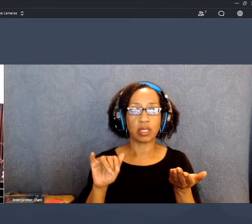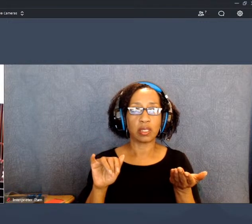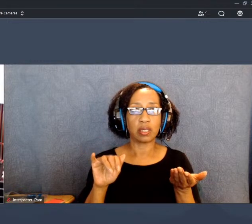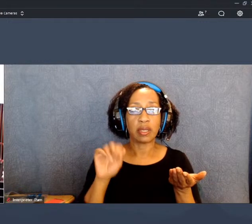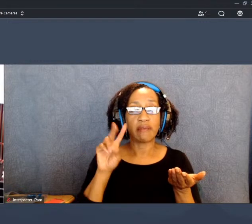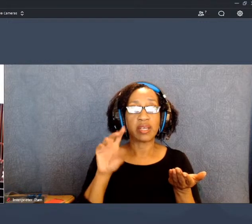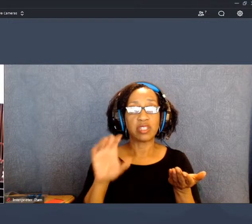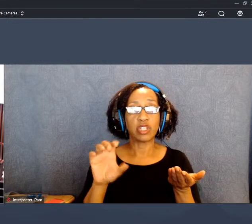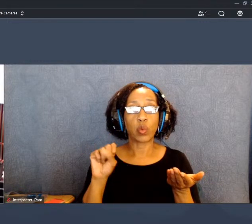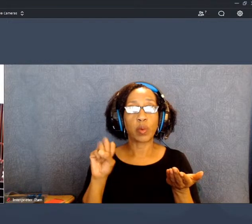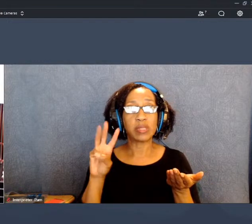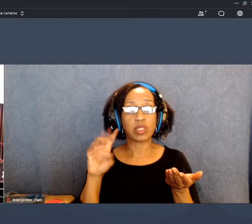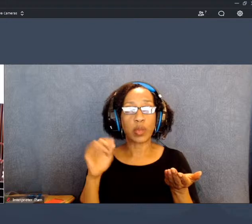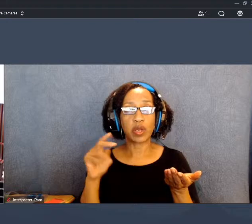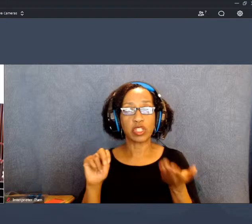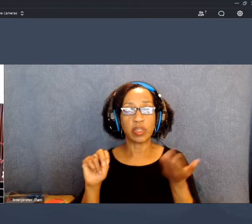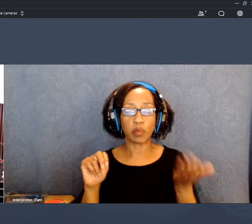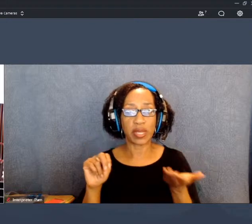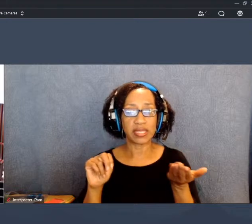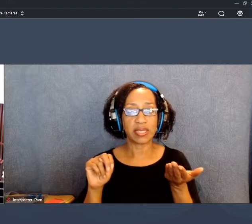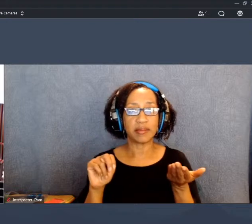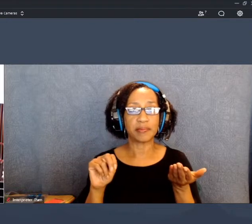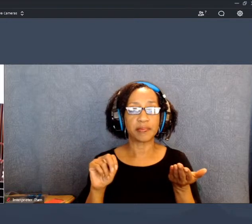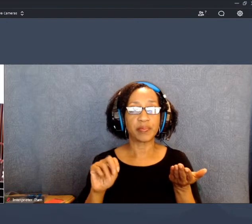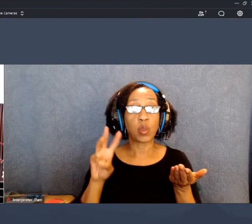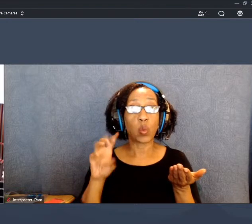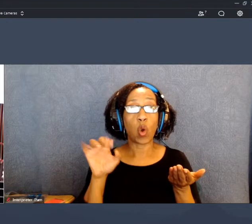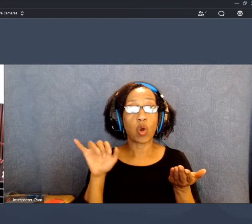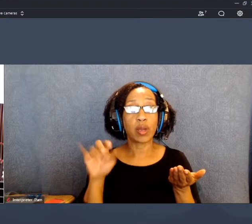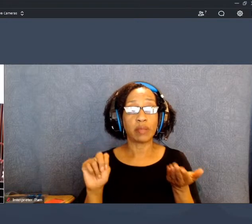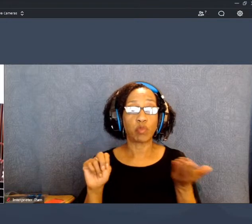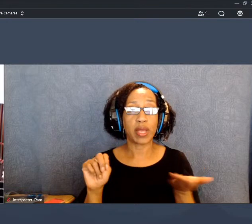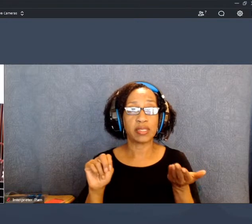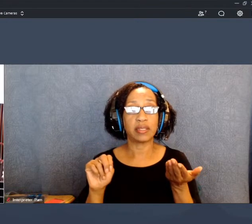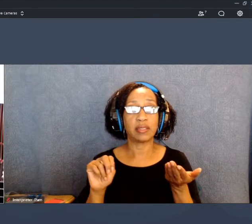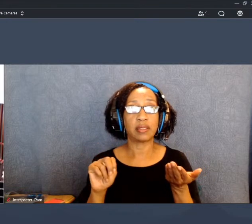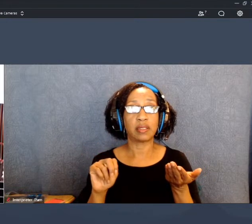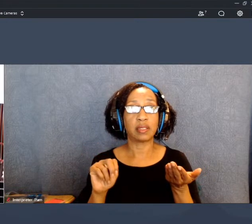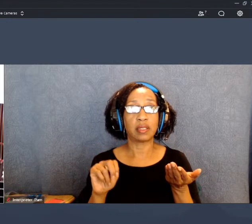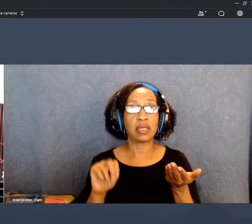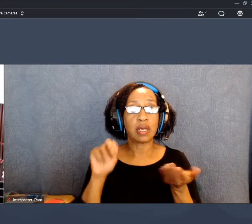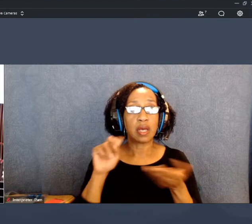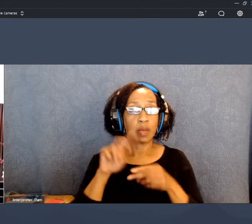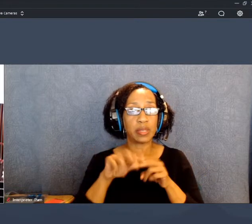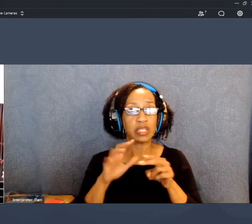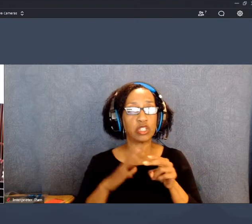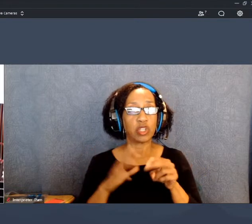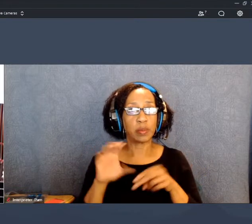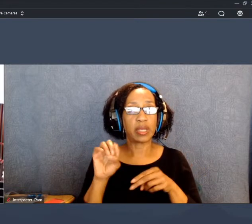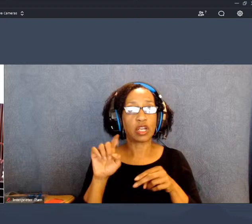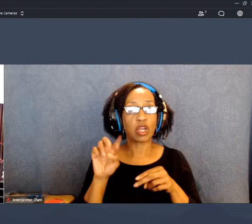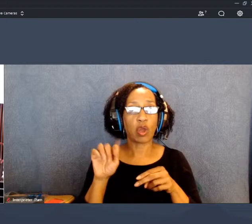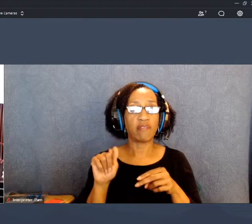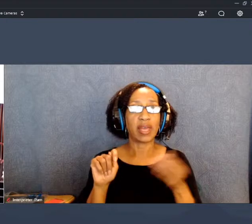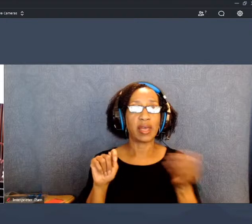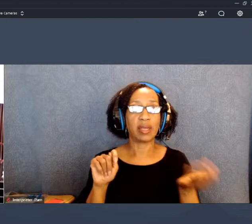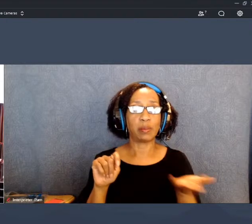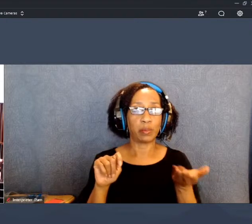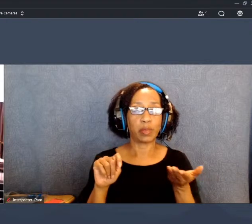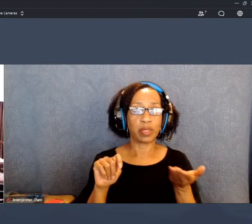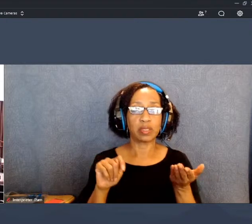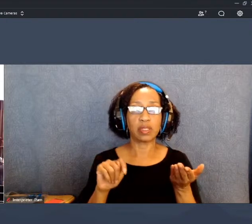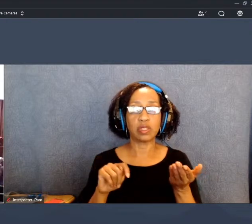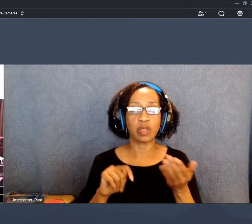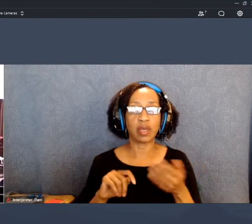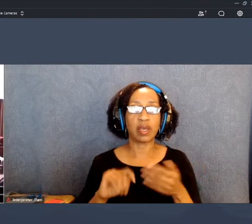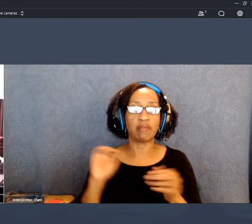Chairwoman Swearingen. Present. Warren. Present. Chairman Colbert. Here. Mr. Chairman, you have a quorum.